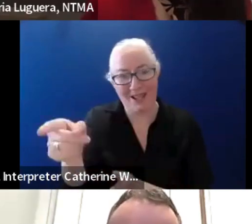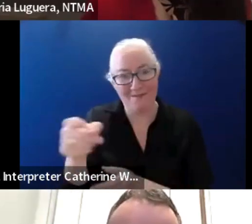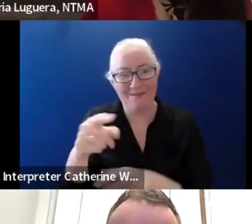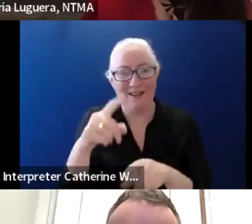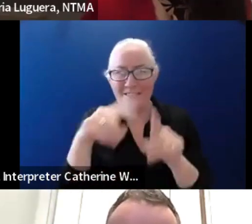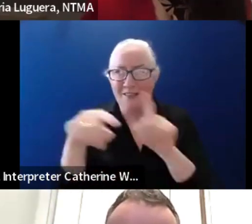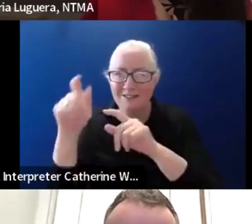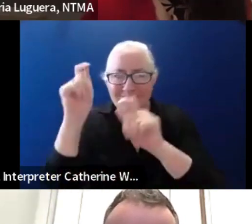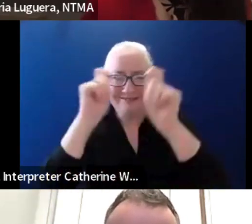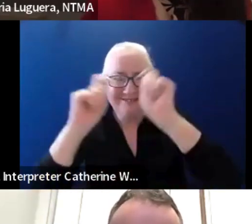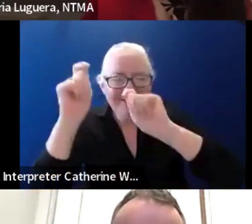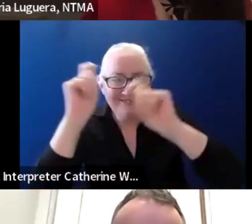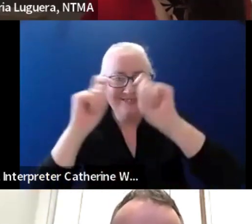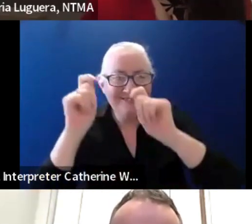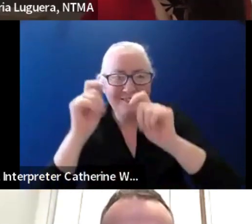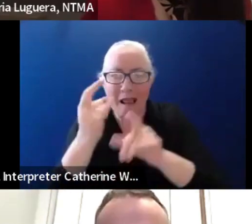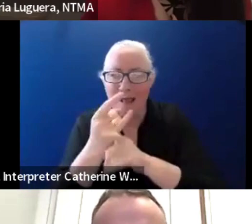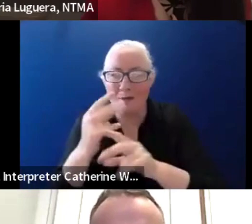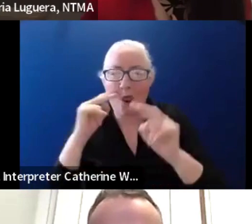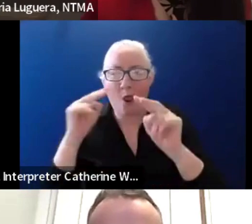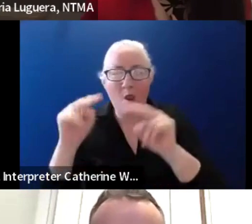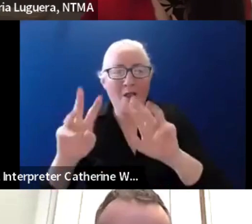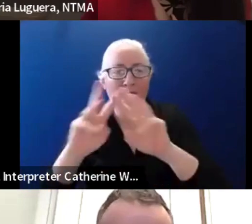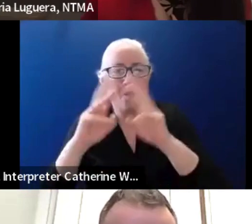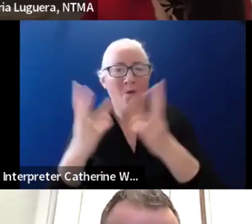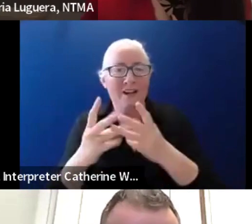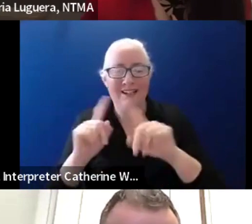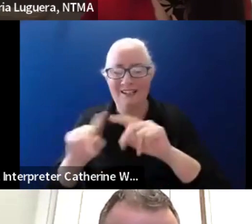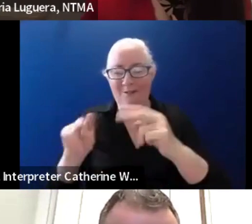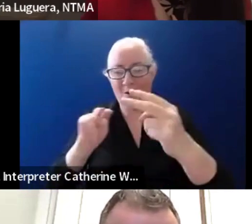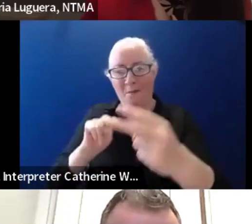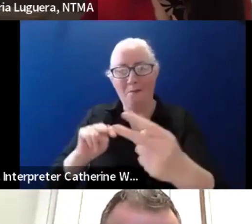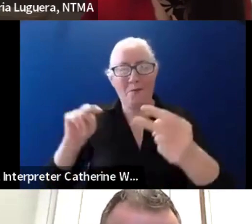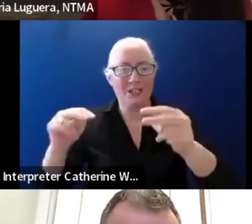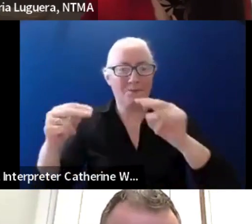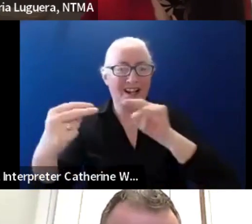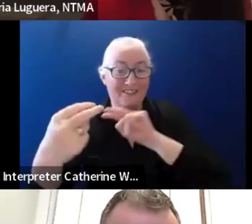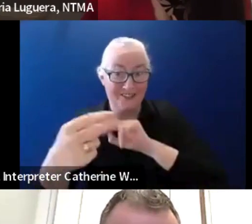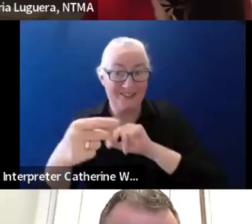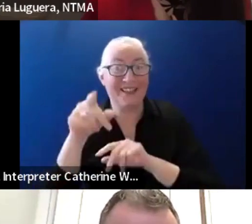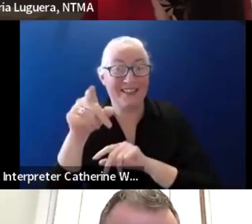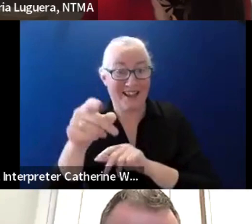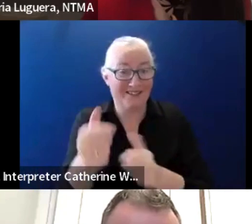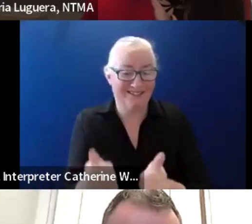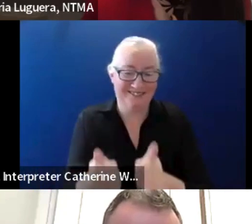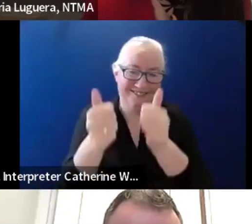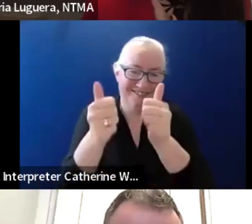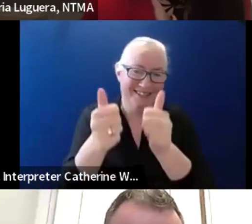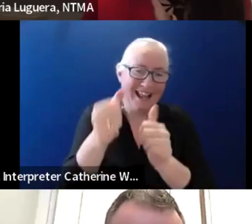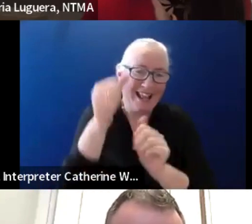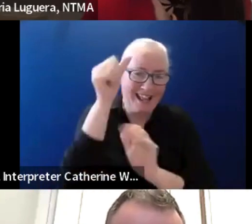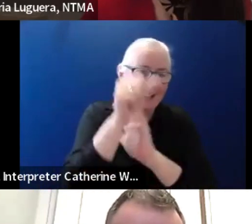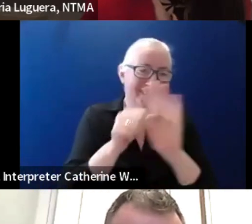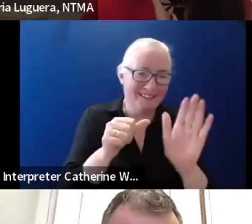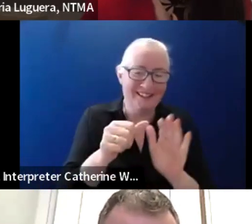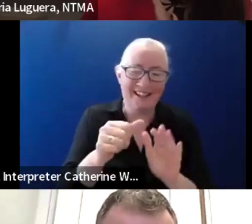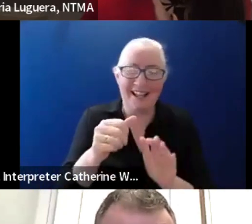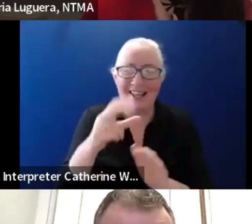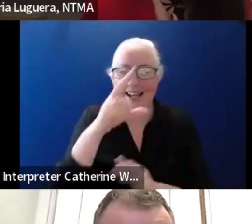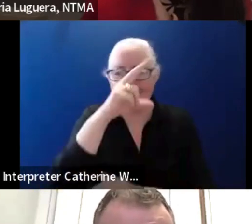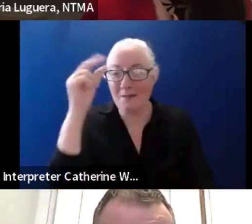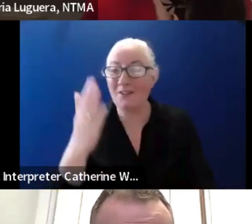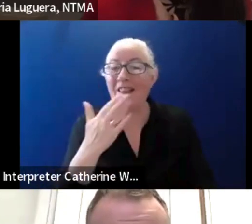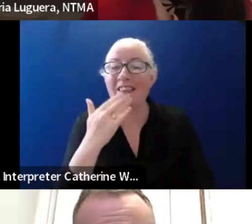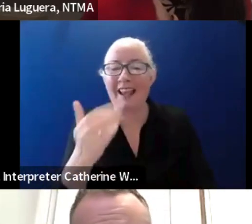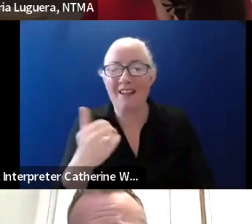diversity of thought and help them look at the world from a different perspective. So it's a very applicable and a great example, I think, as well. So thank you so much